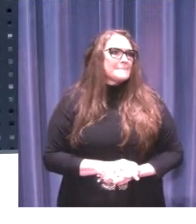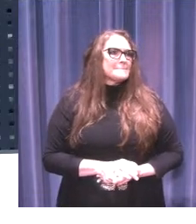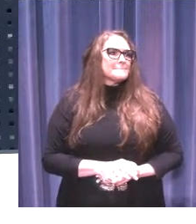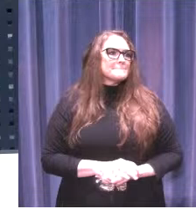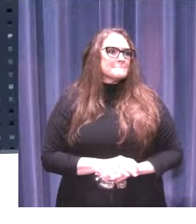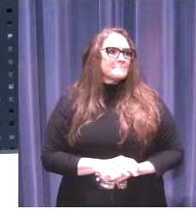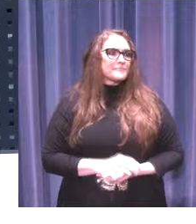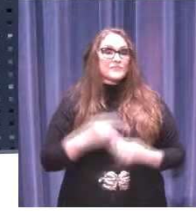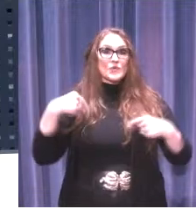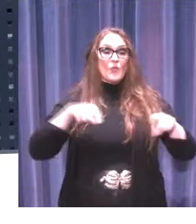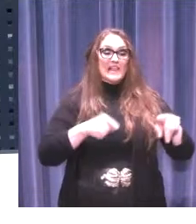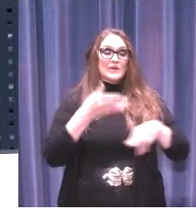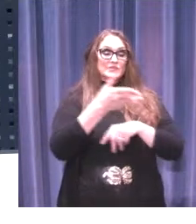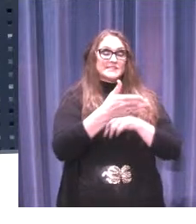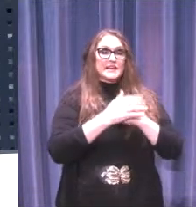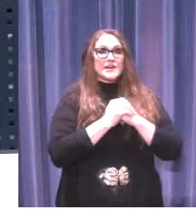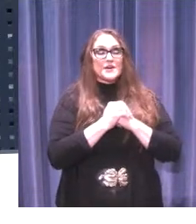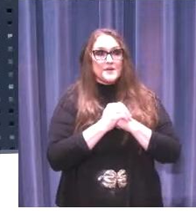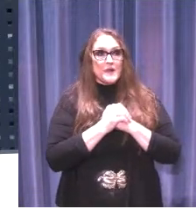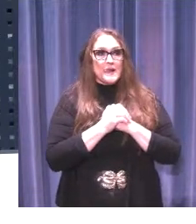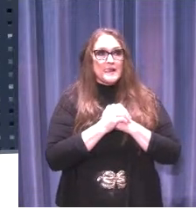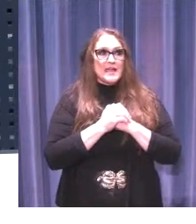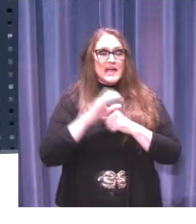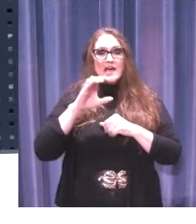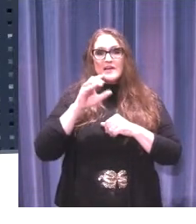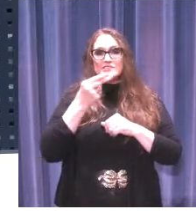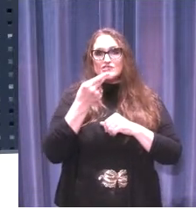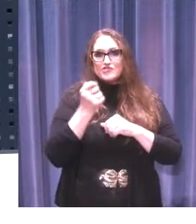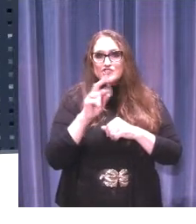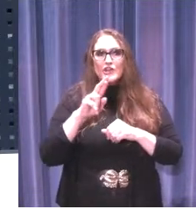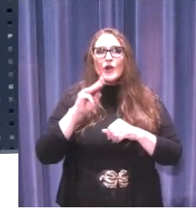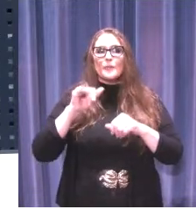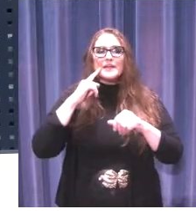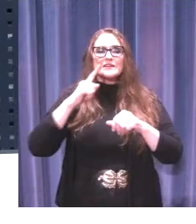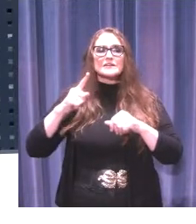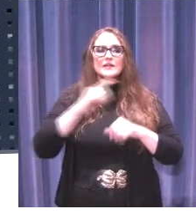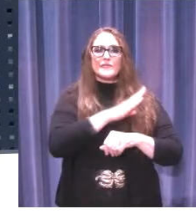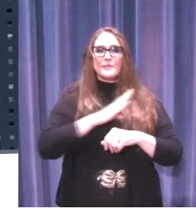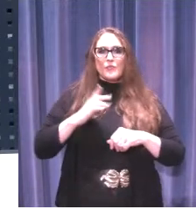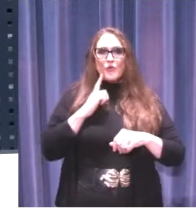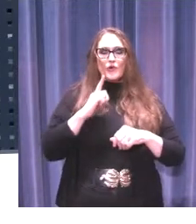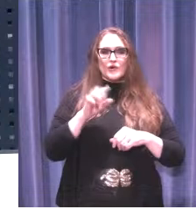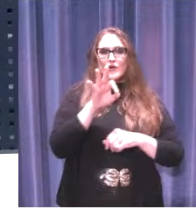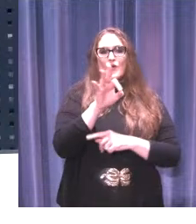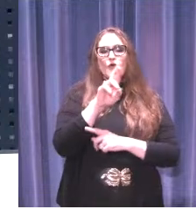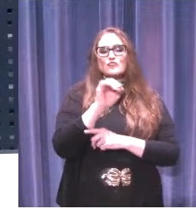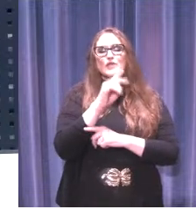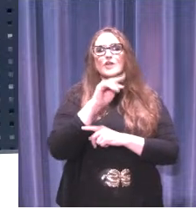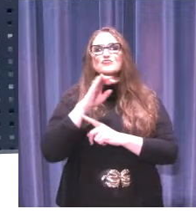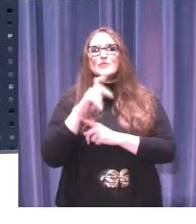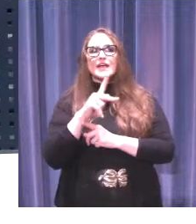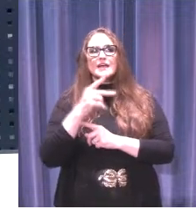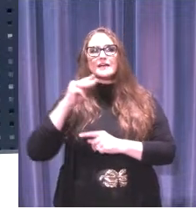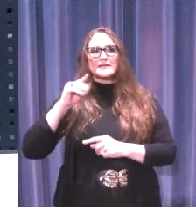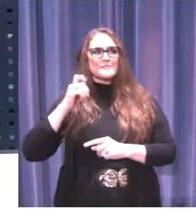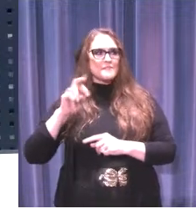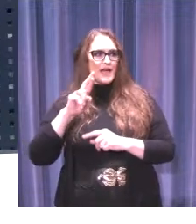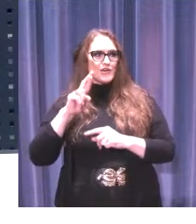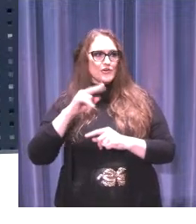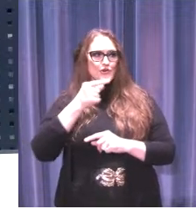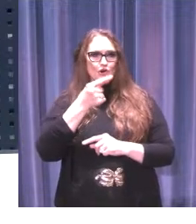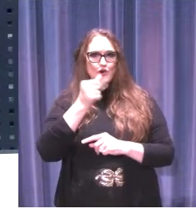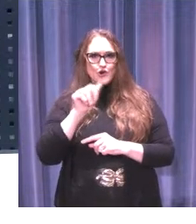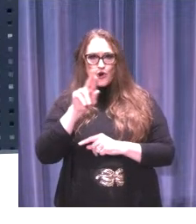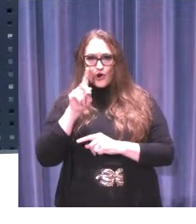While I was there, I was chairman of the board of the Frederick Meyer Gardens, which I learned a great deal in